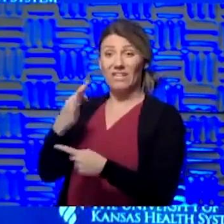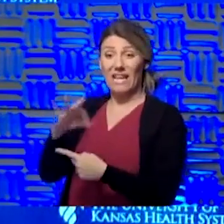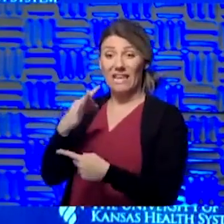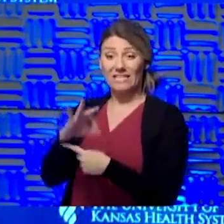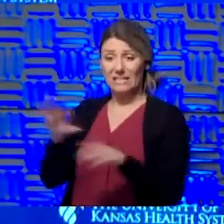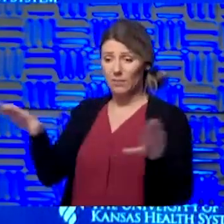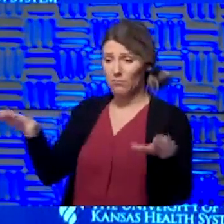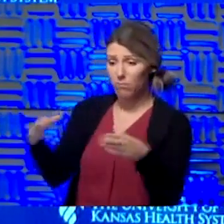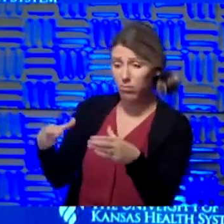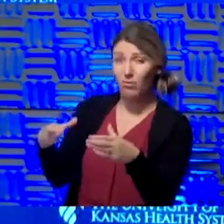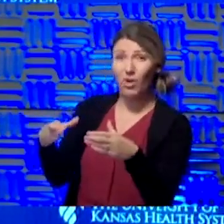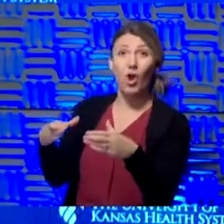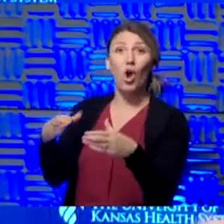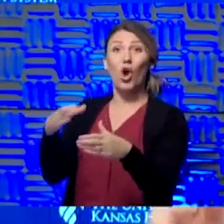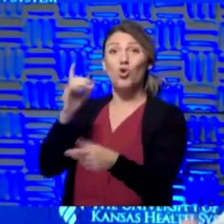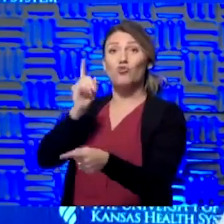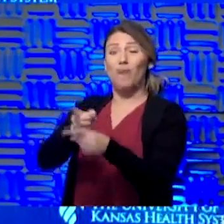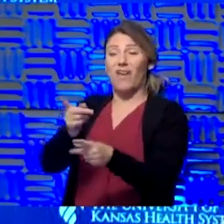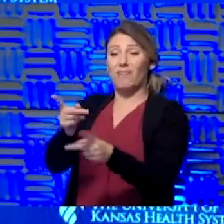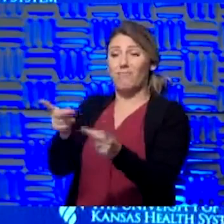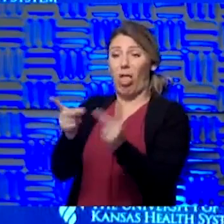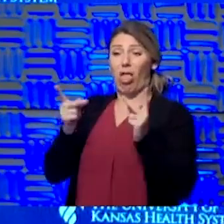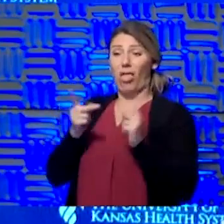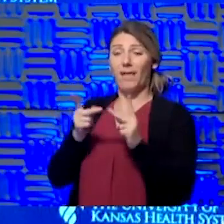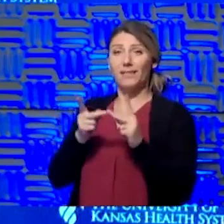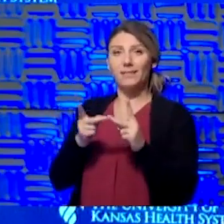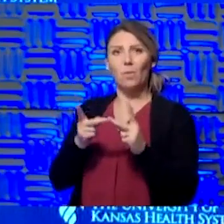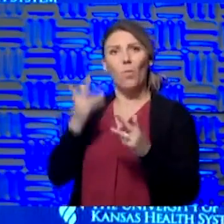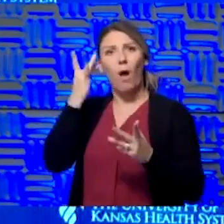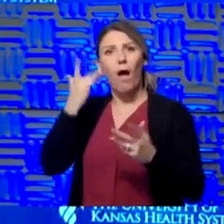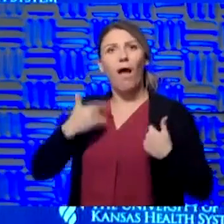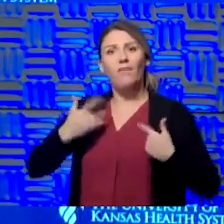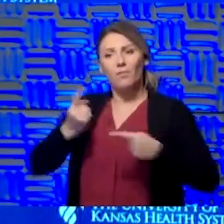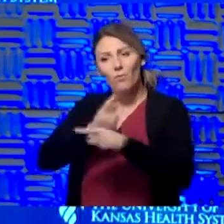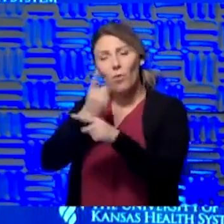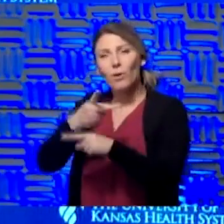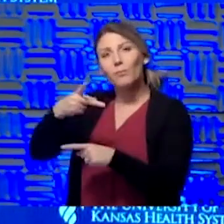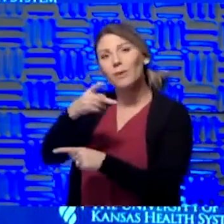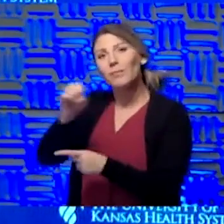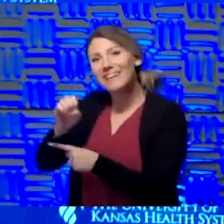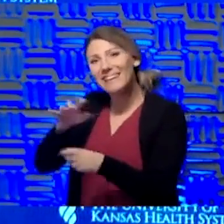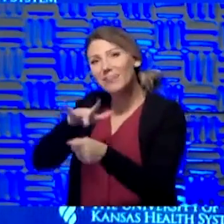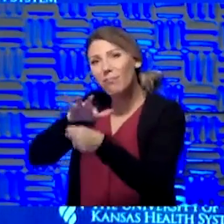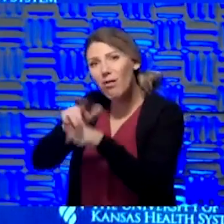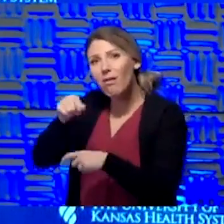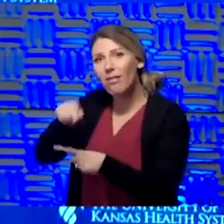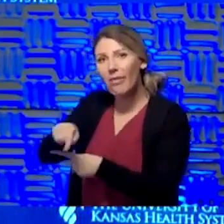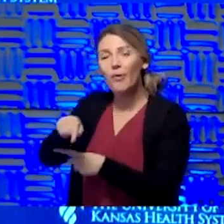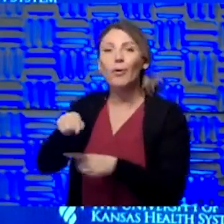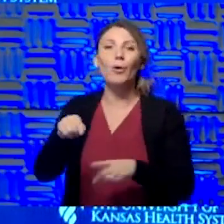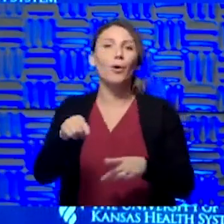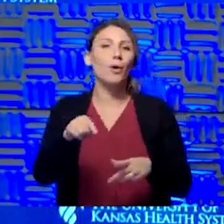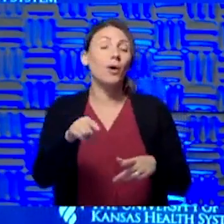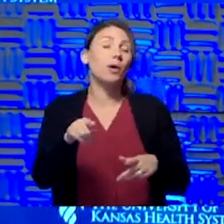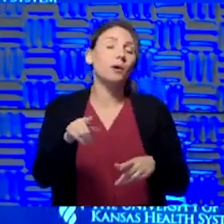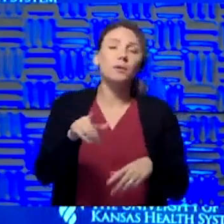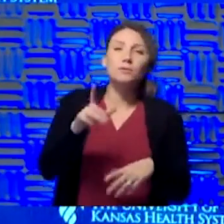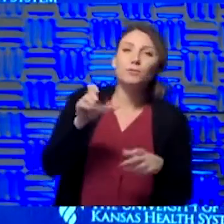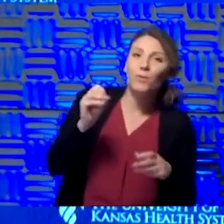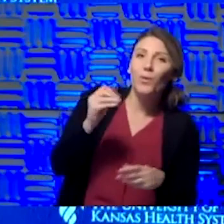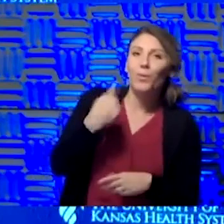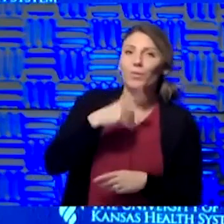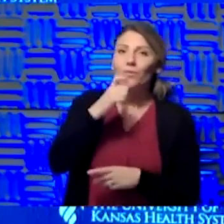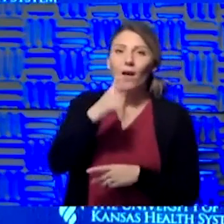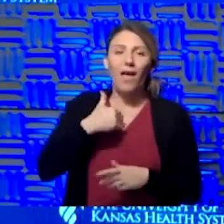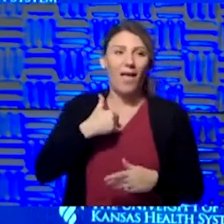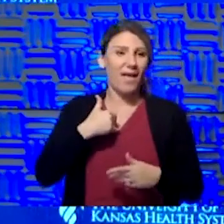right PPE in that floor, and those who don't, so they don't have to worry about being in contact. And so far, we've not had a case of